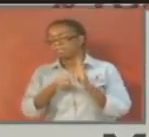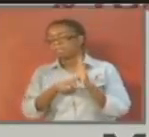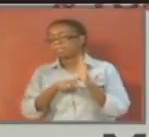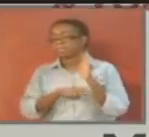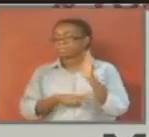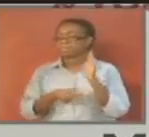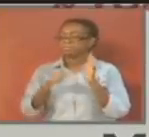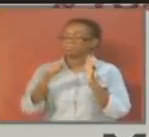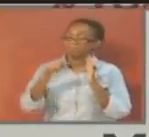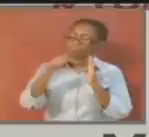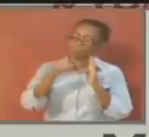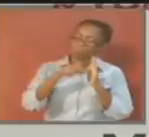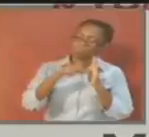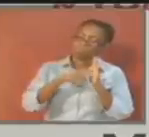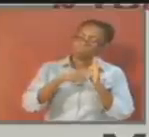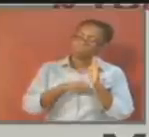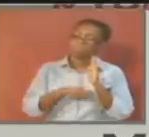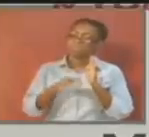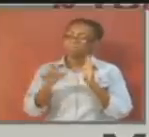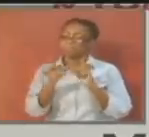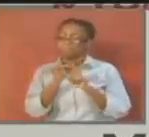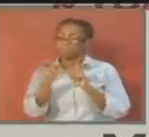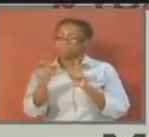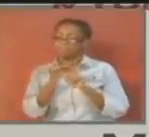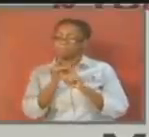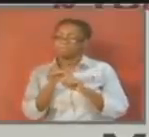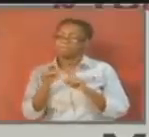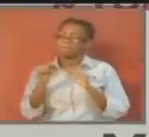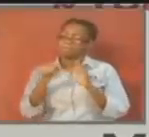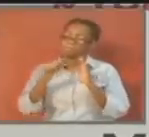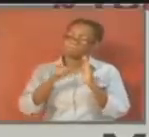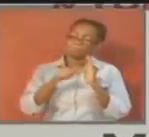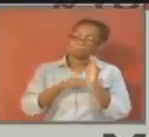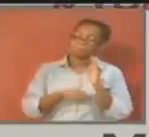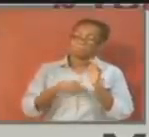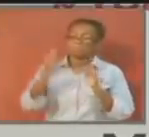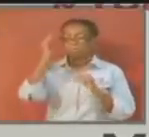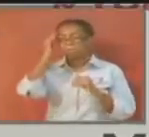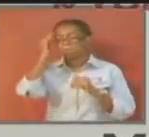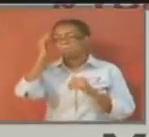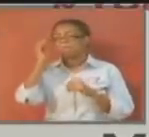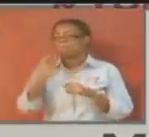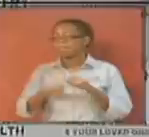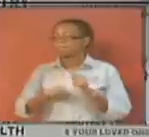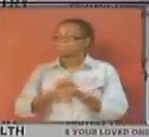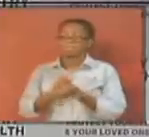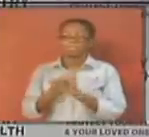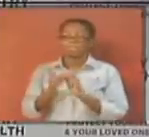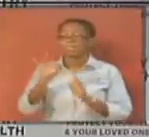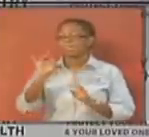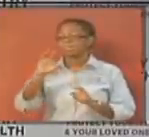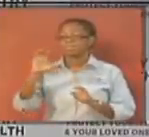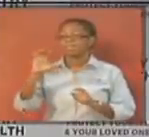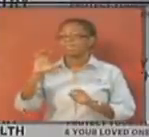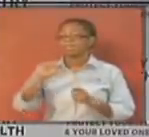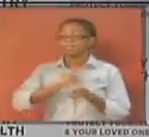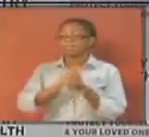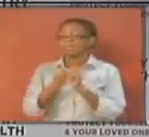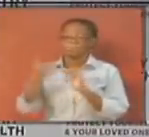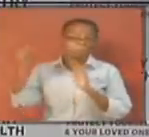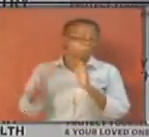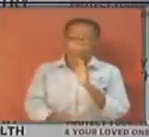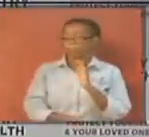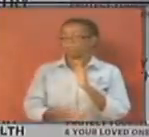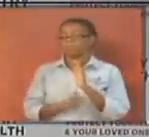is not going to be 700 to 0 over a period of a week. It will take some time. Thank you very much. And we go now to TV6.